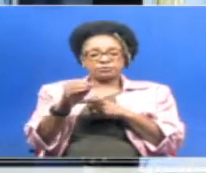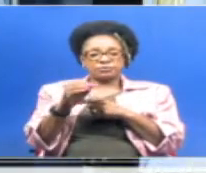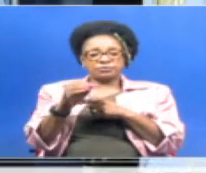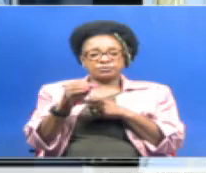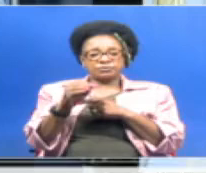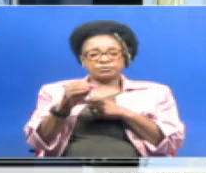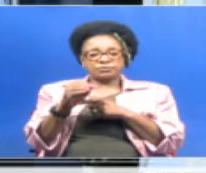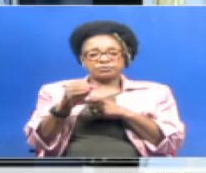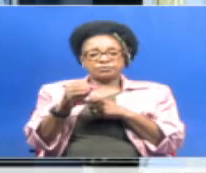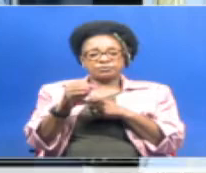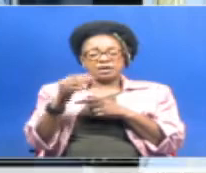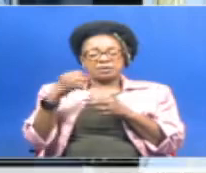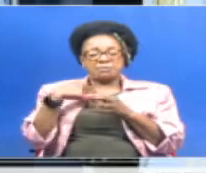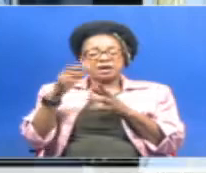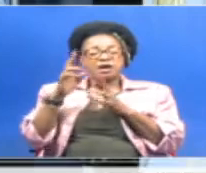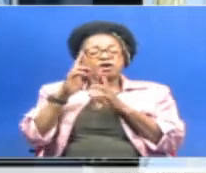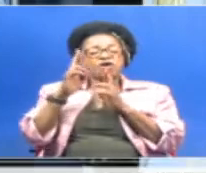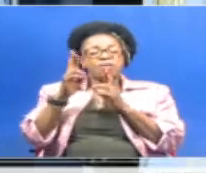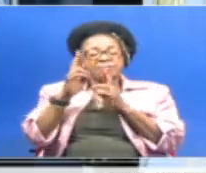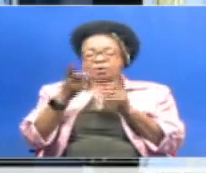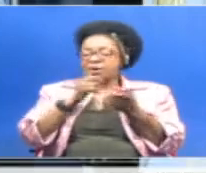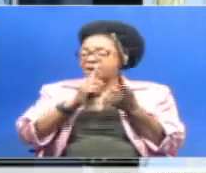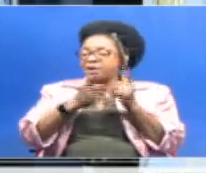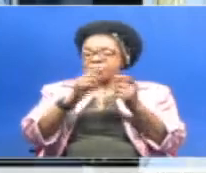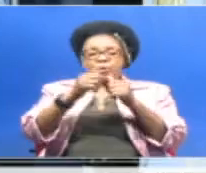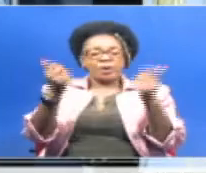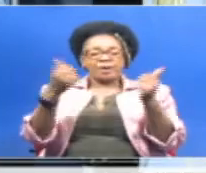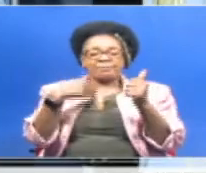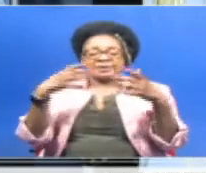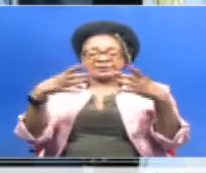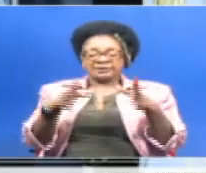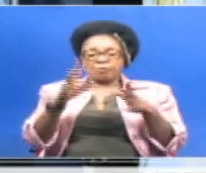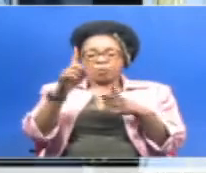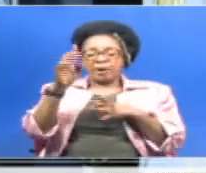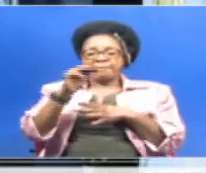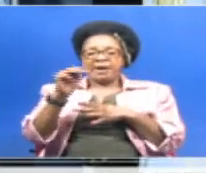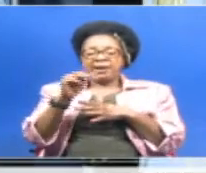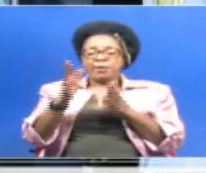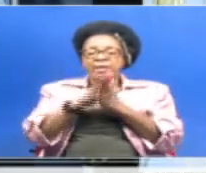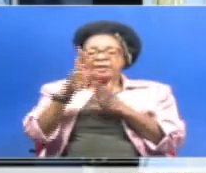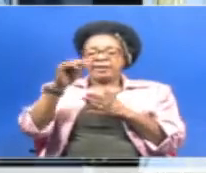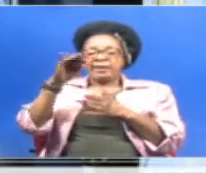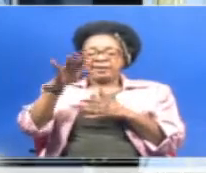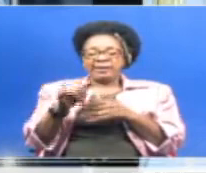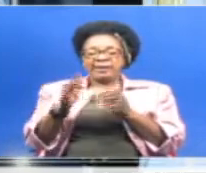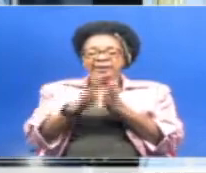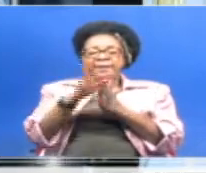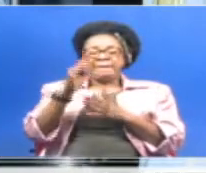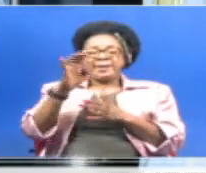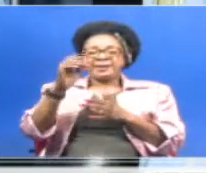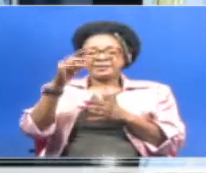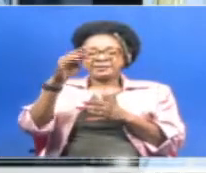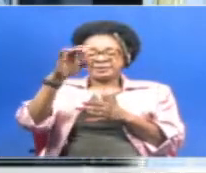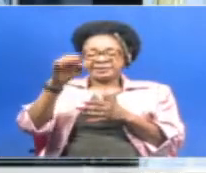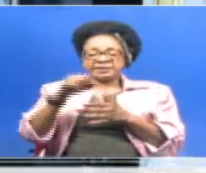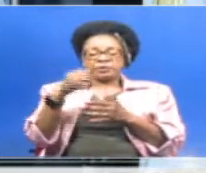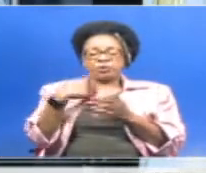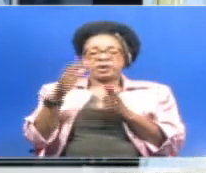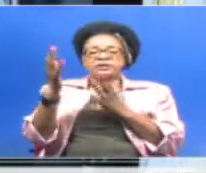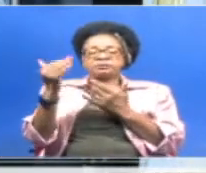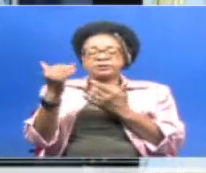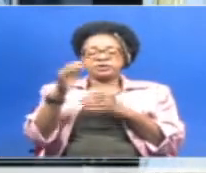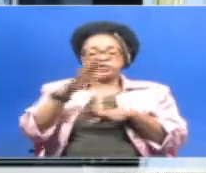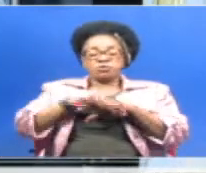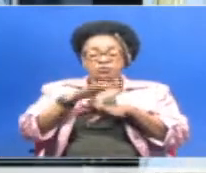Na nina hope nitaenda kukimbia vizuri. Mi niko team ya 1 mile na Nelly na Beatrice Yapkowet. So tunatarajia mazuri